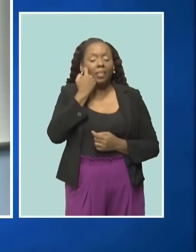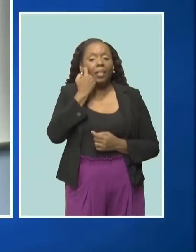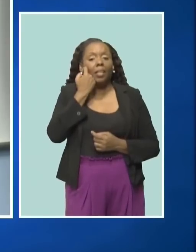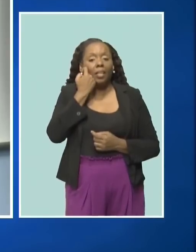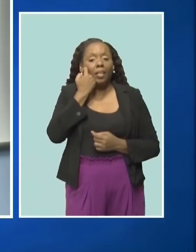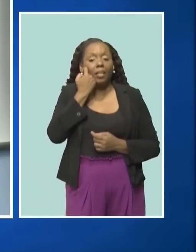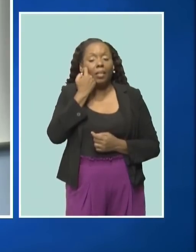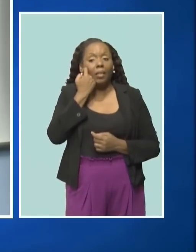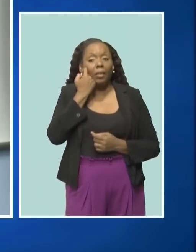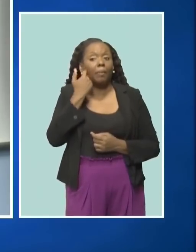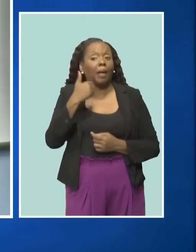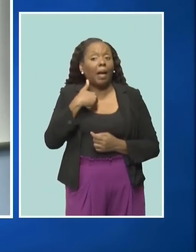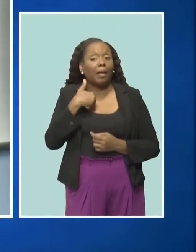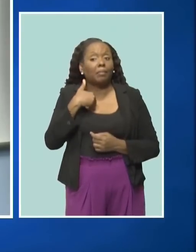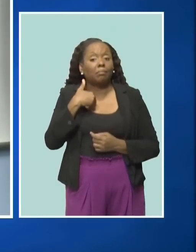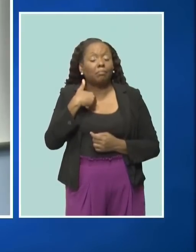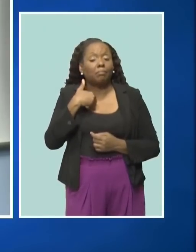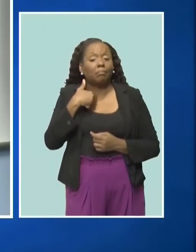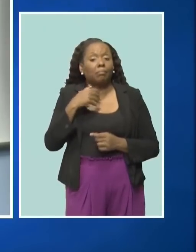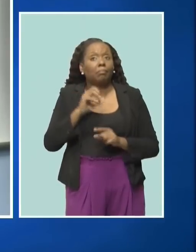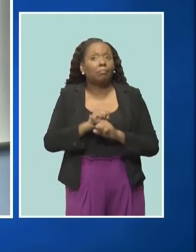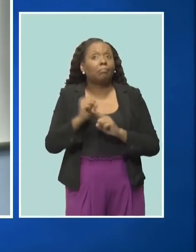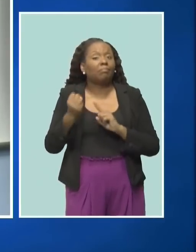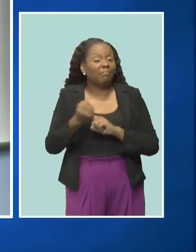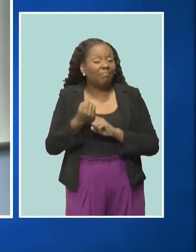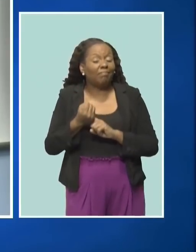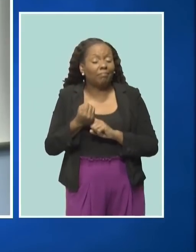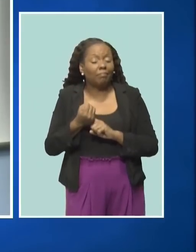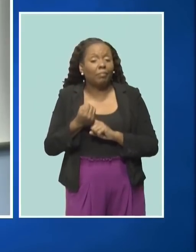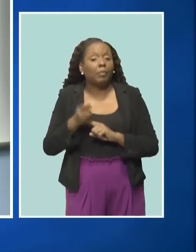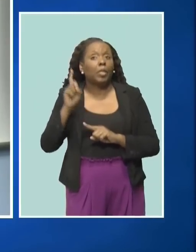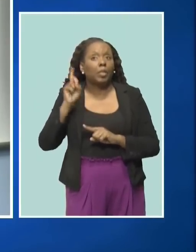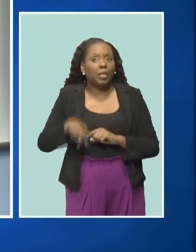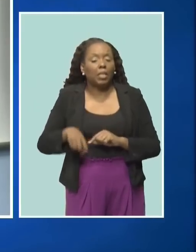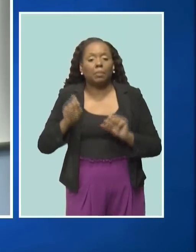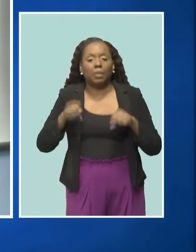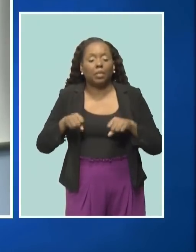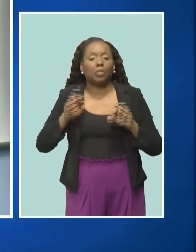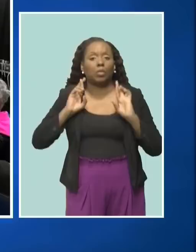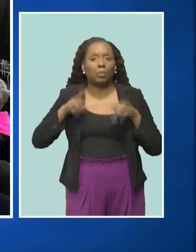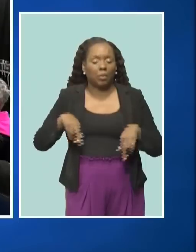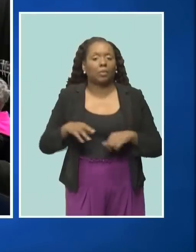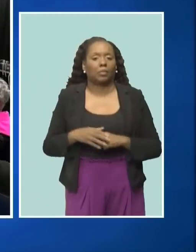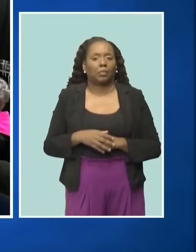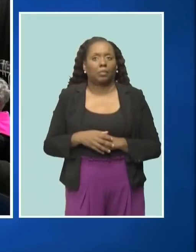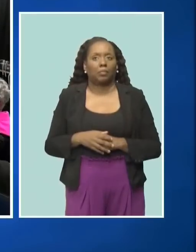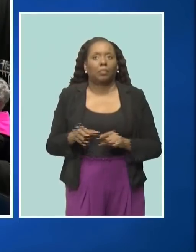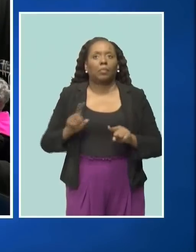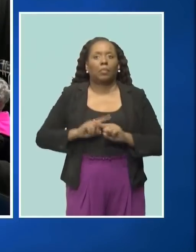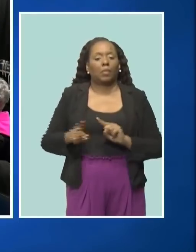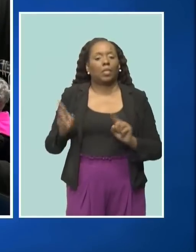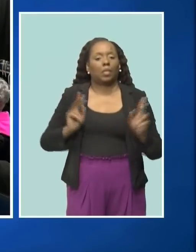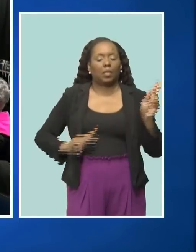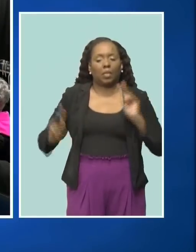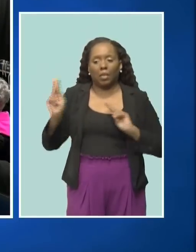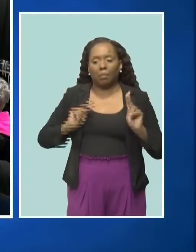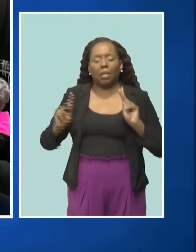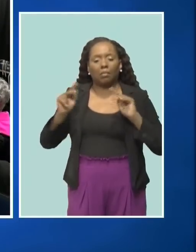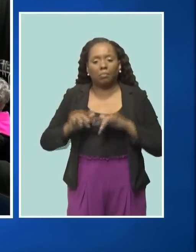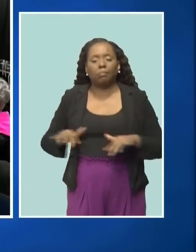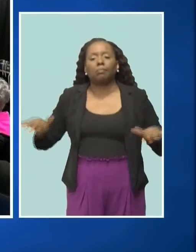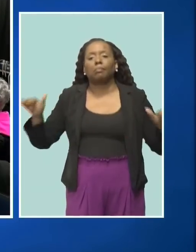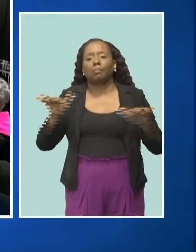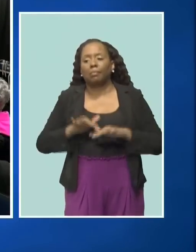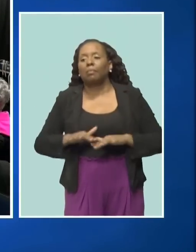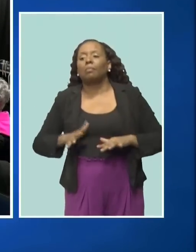we need to be able to deploy right away. According to Minister Cattle, much is resting on the shoulders of the people in the marketplace as